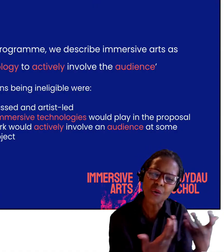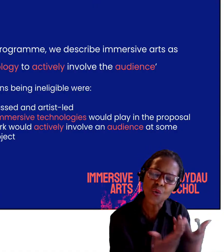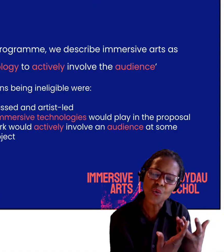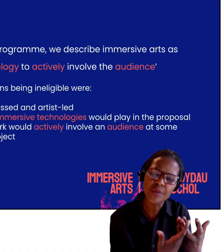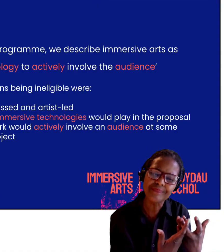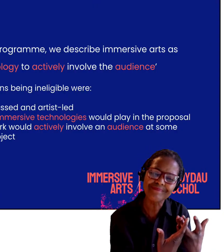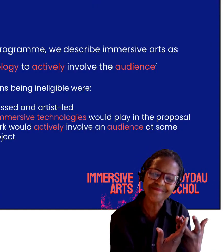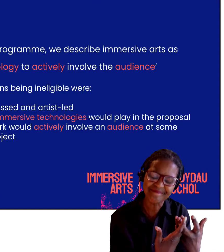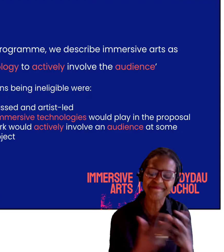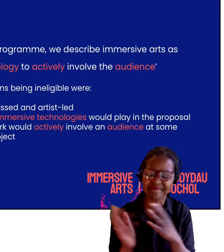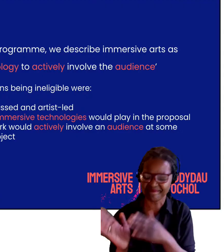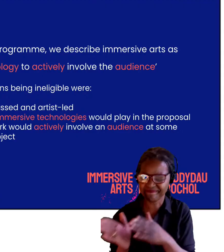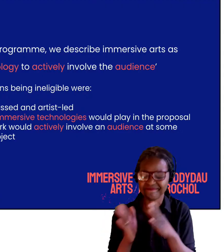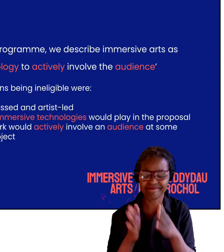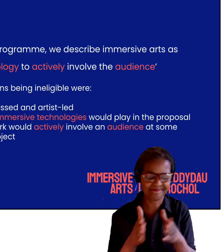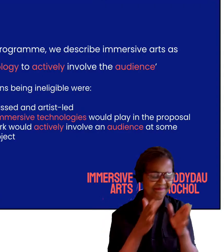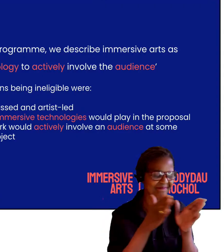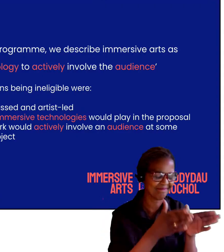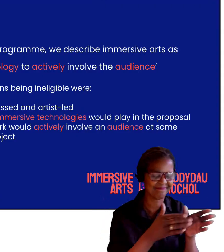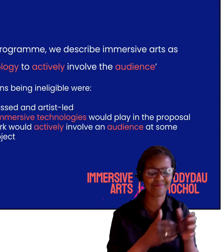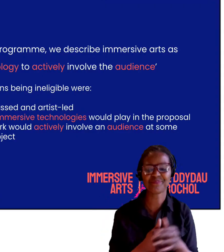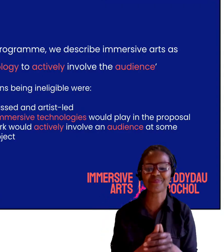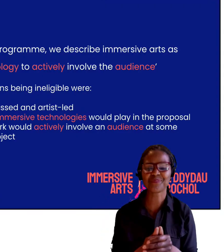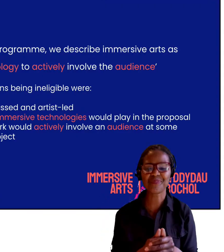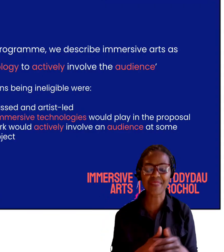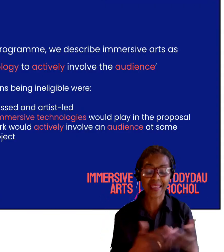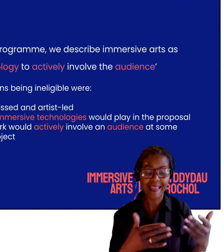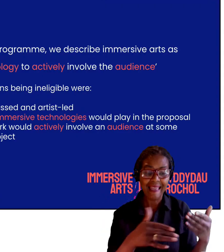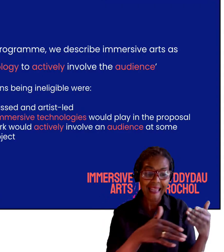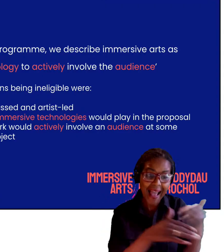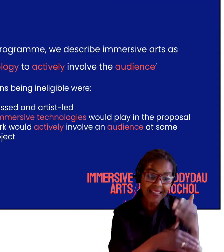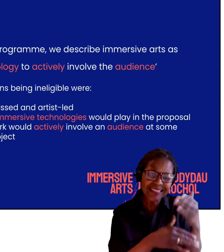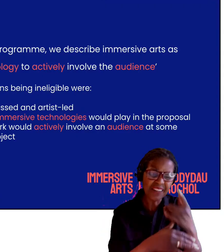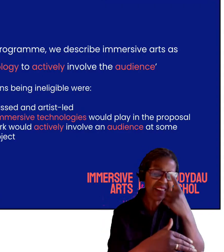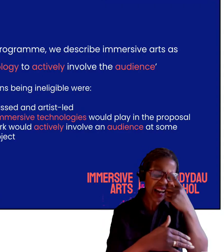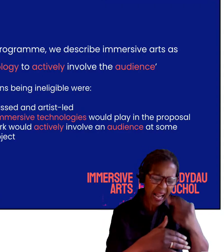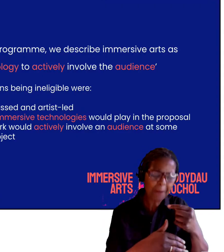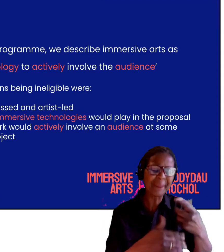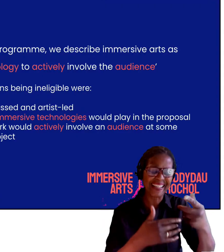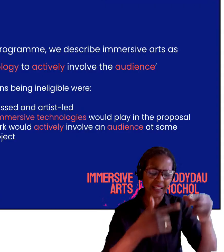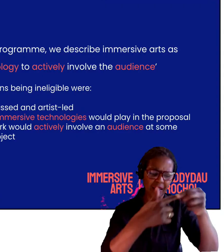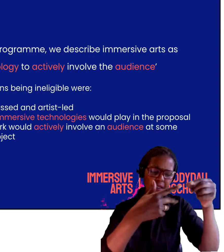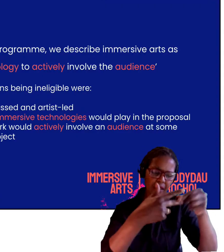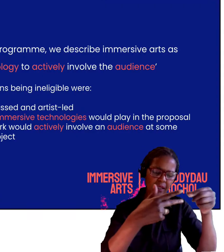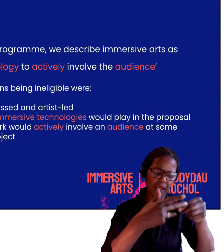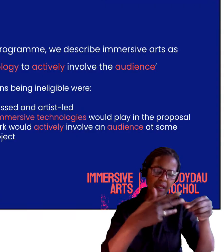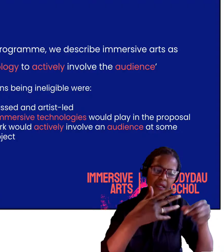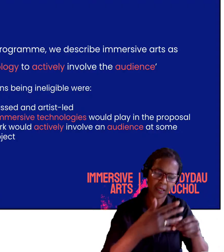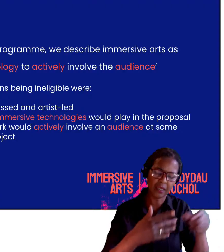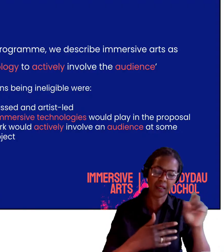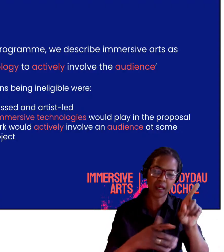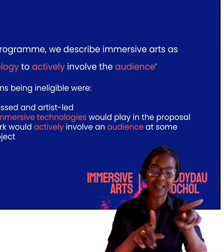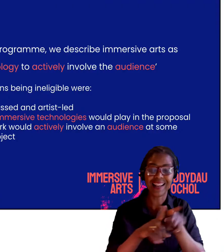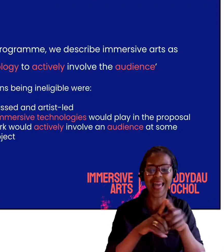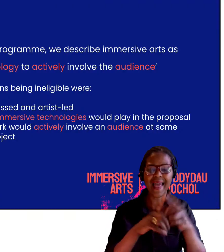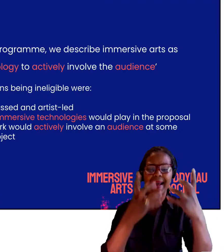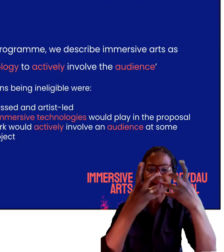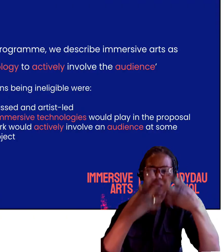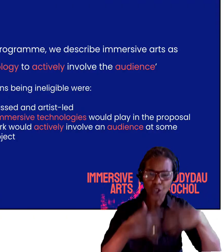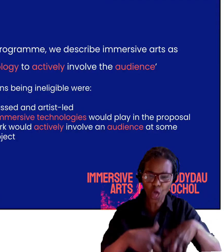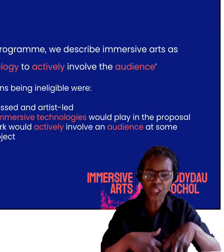of the audience can take a wide range of forms. In the guidelines, we list a number of technologies that we imagine to be in